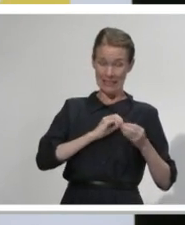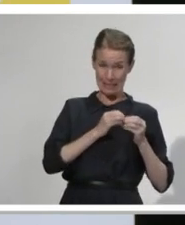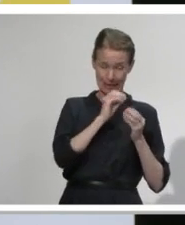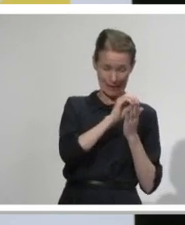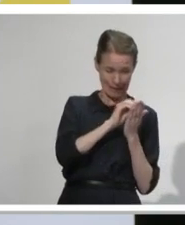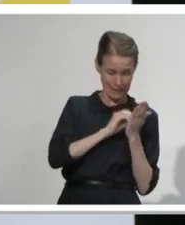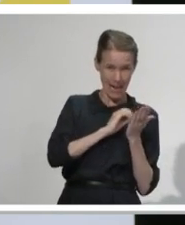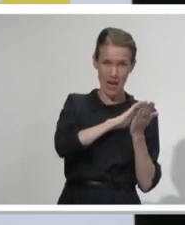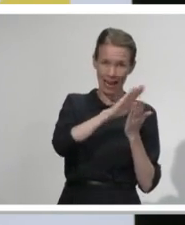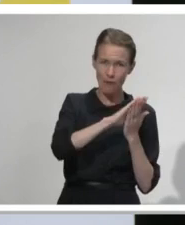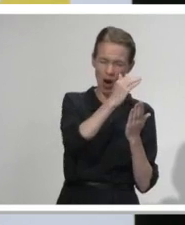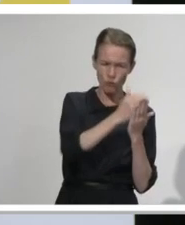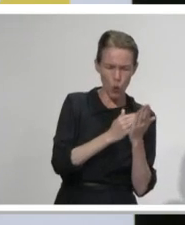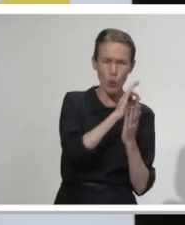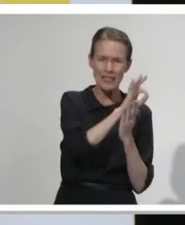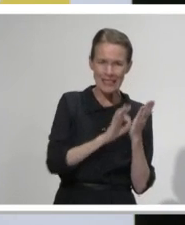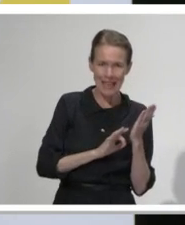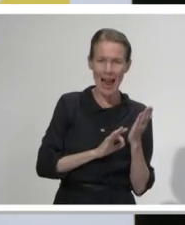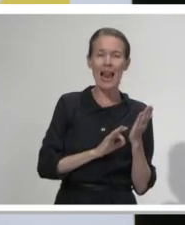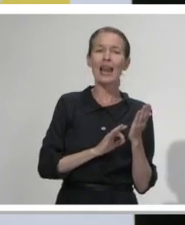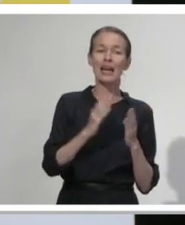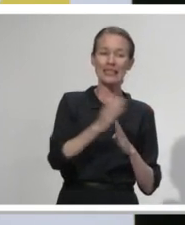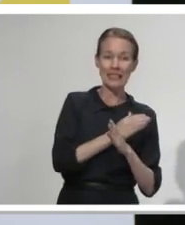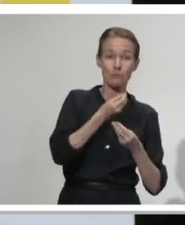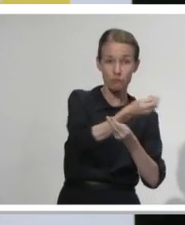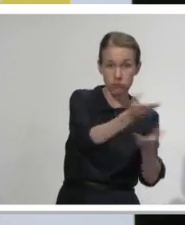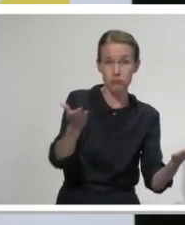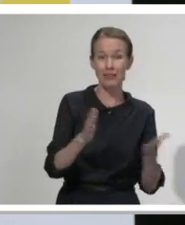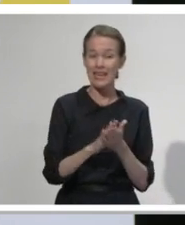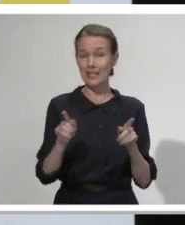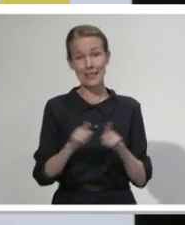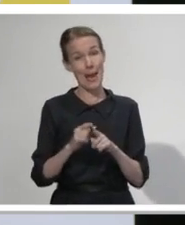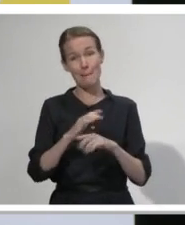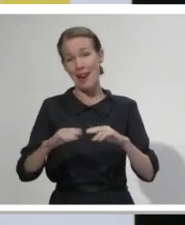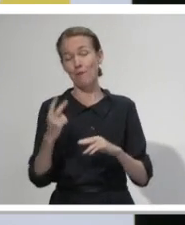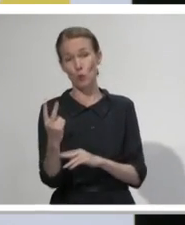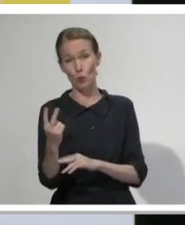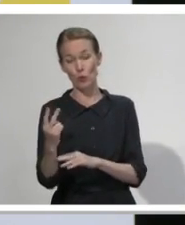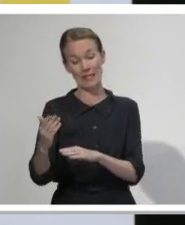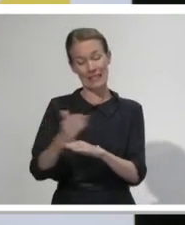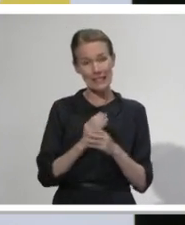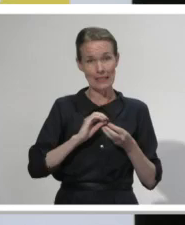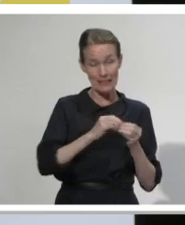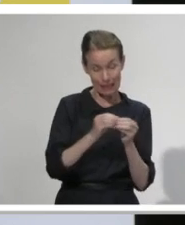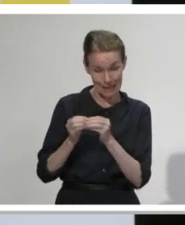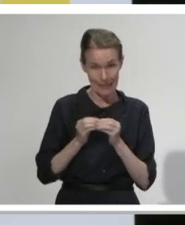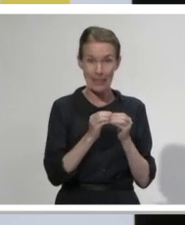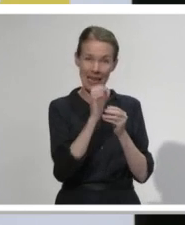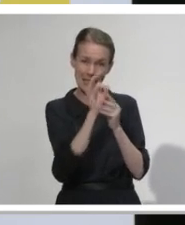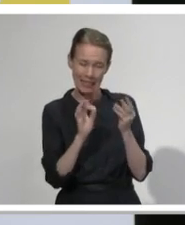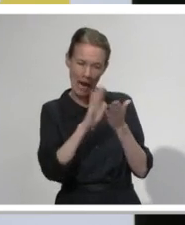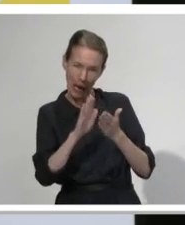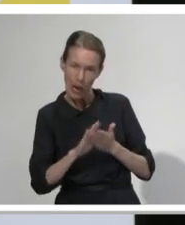exact clarity on what the rules will be at Alert Level 3. We need to do the same thing for Alert Level 2. We've put